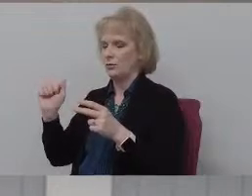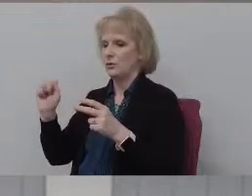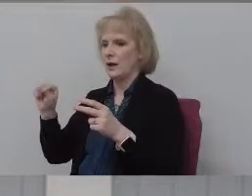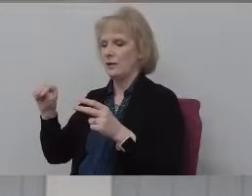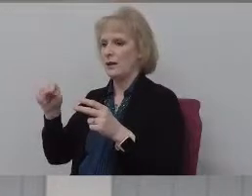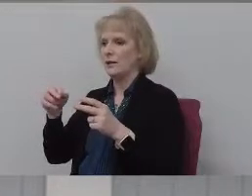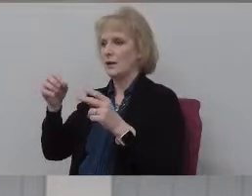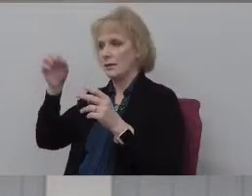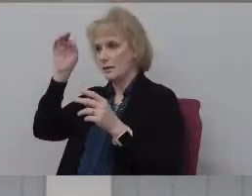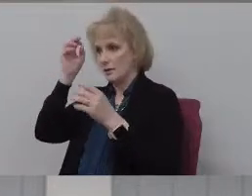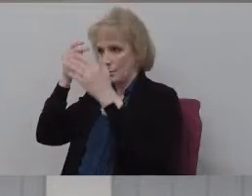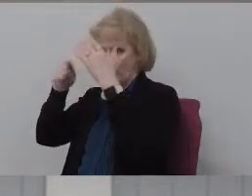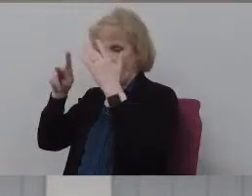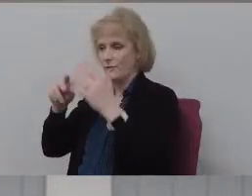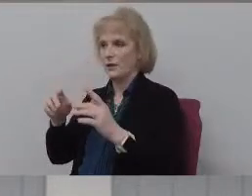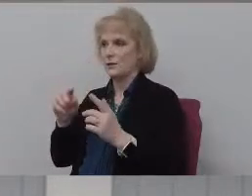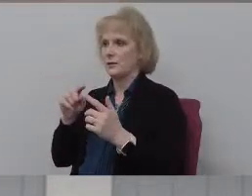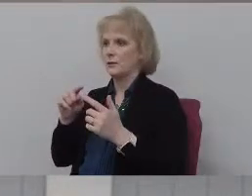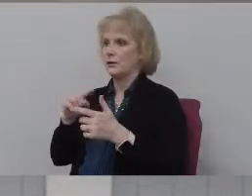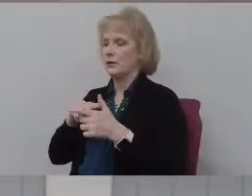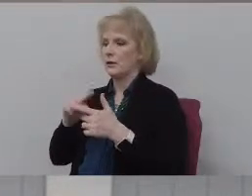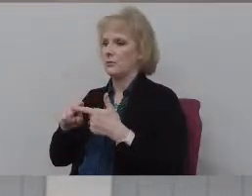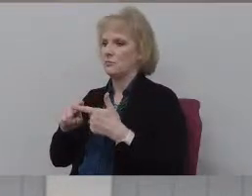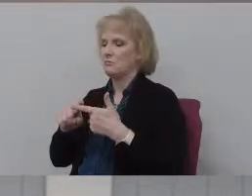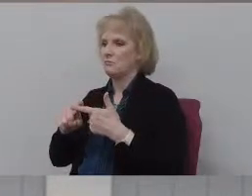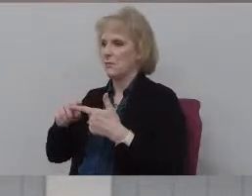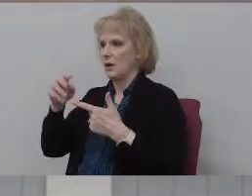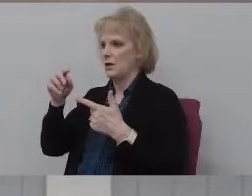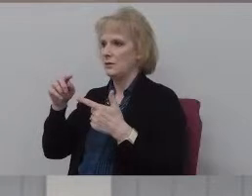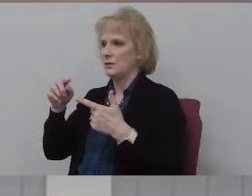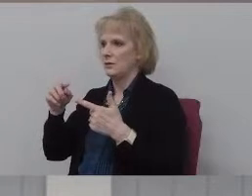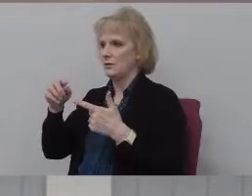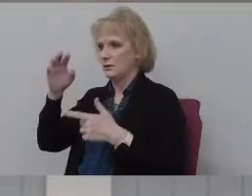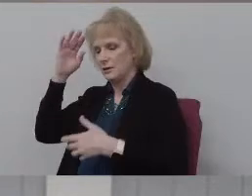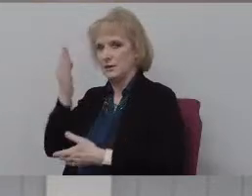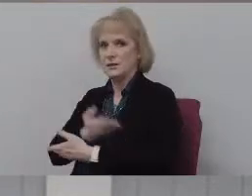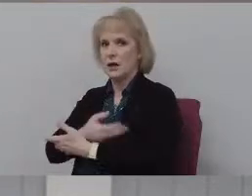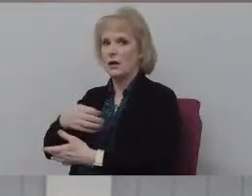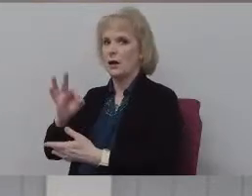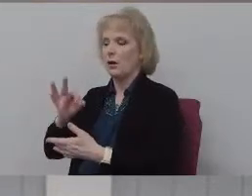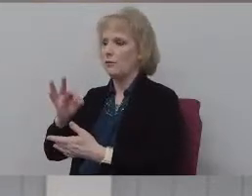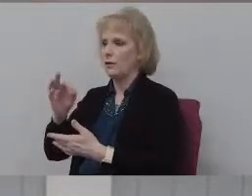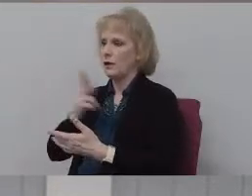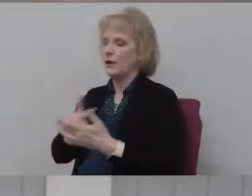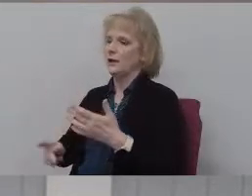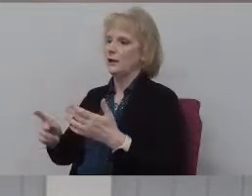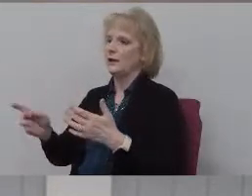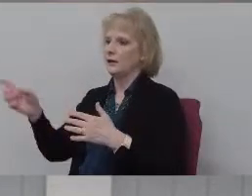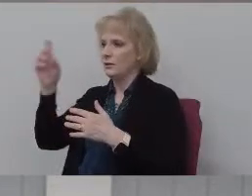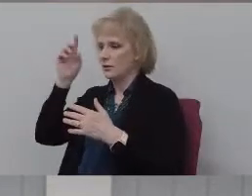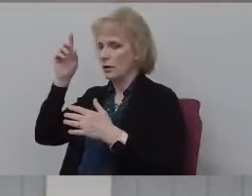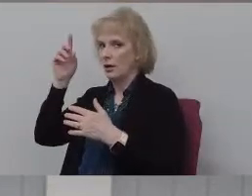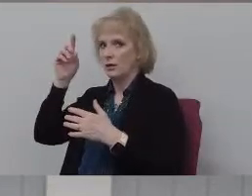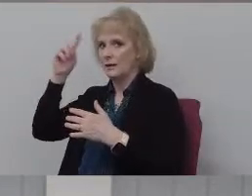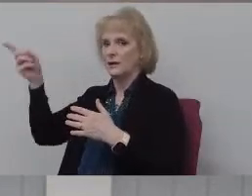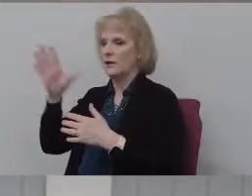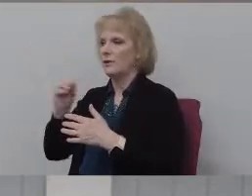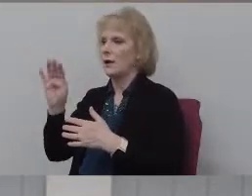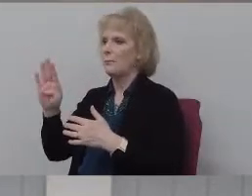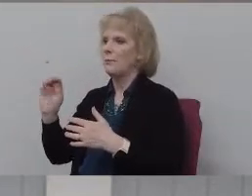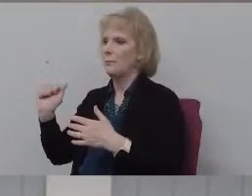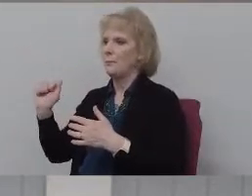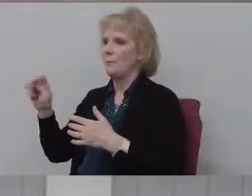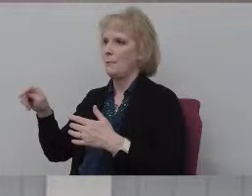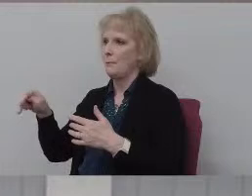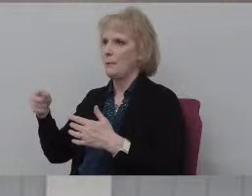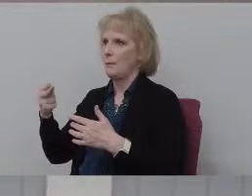looking at, considering today. Then there is Nathan, who is the son of King David and Bathsheba, the brother of Solomon. It's